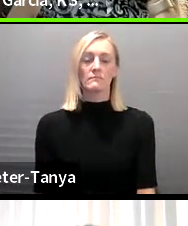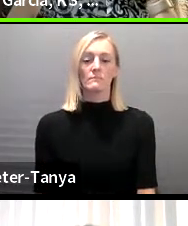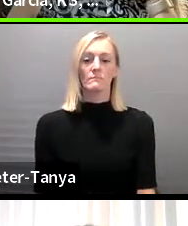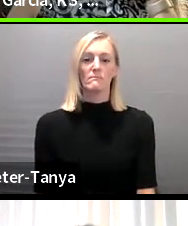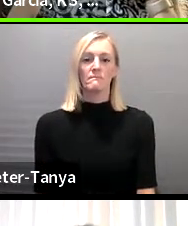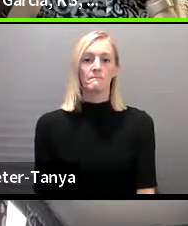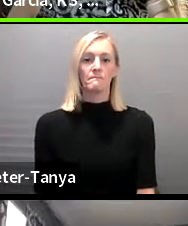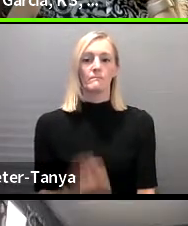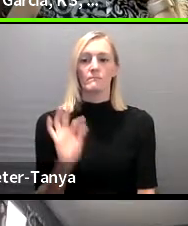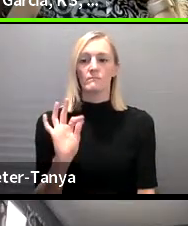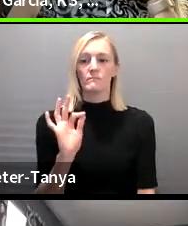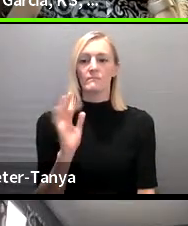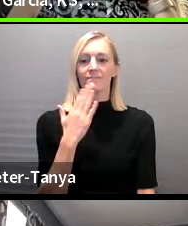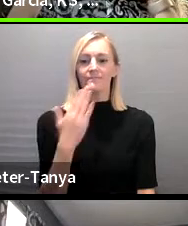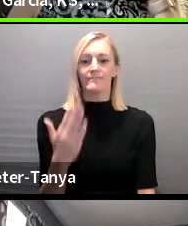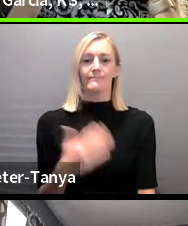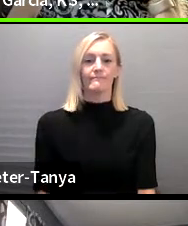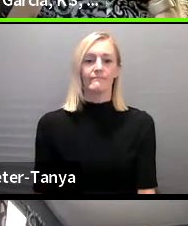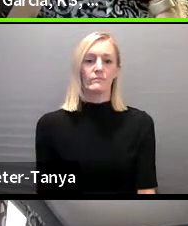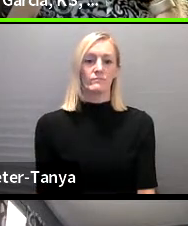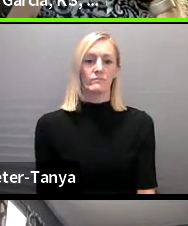Thank you. Welcome.